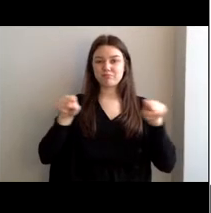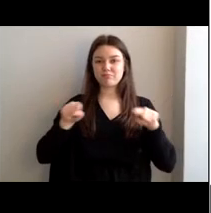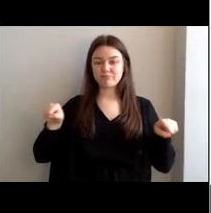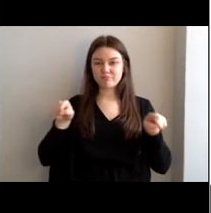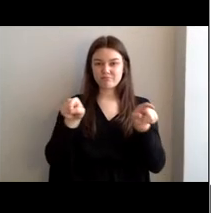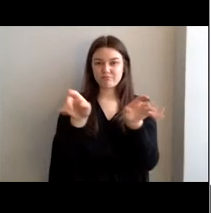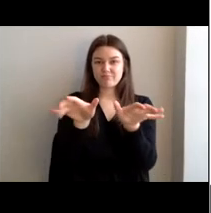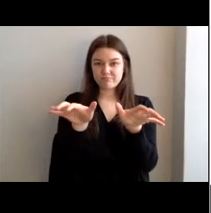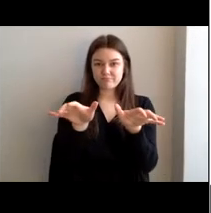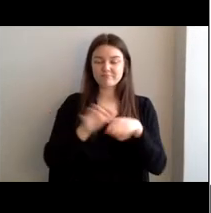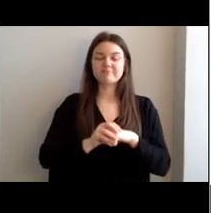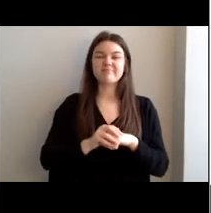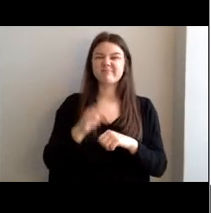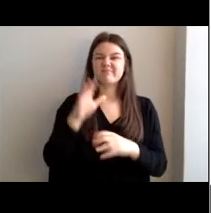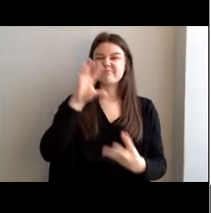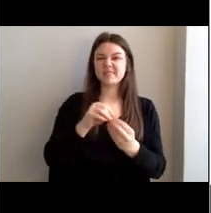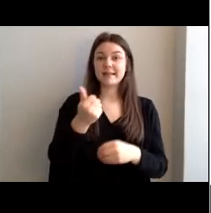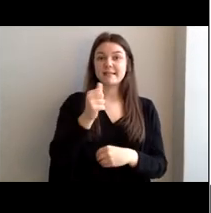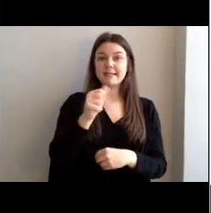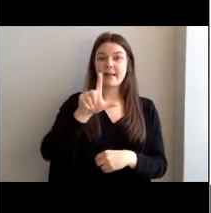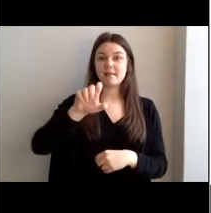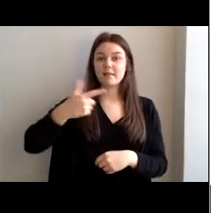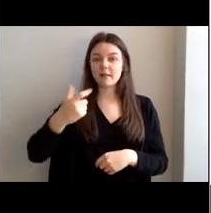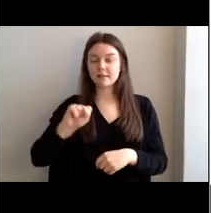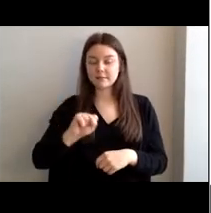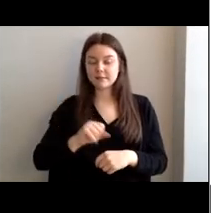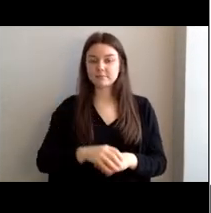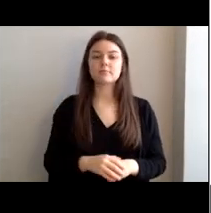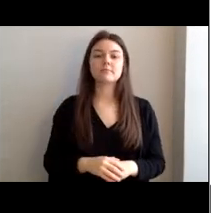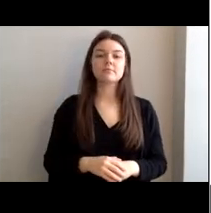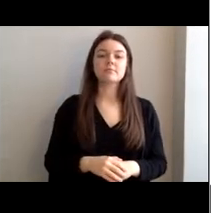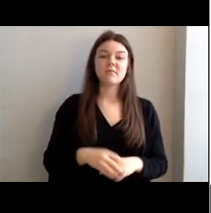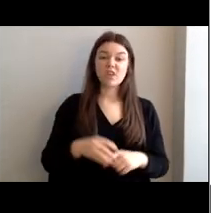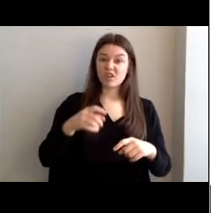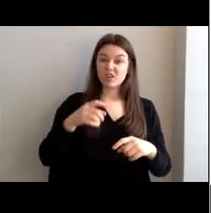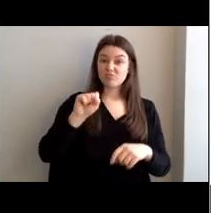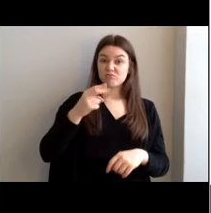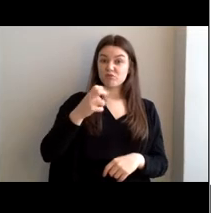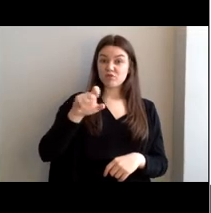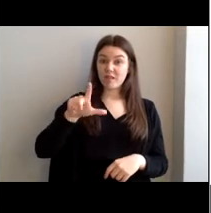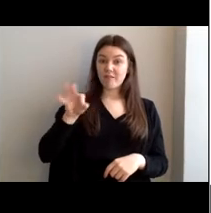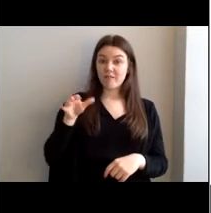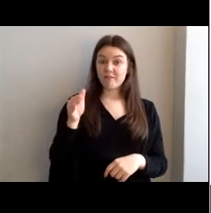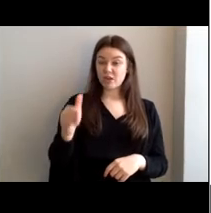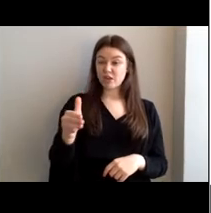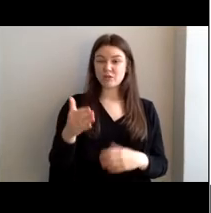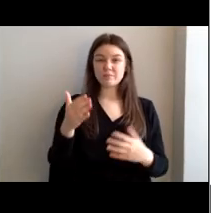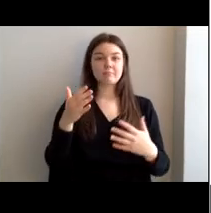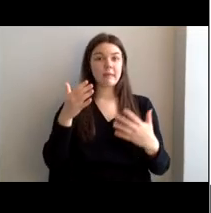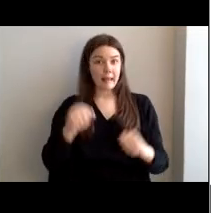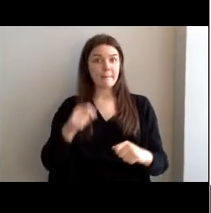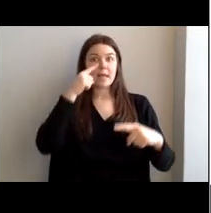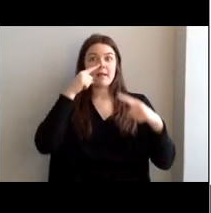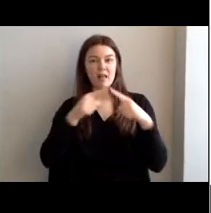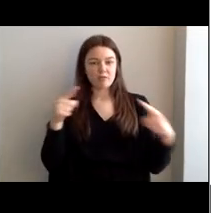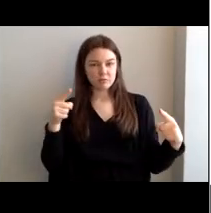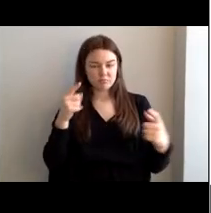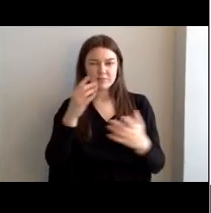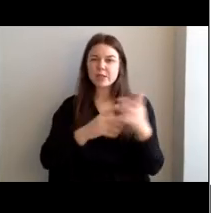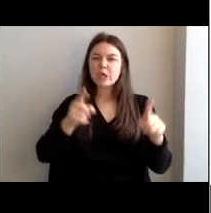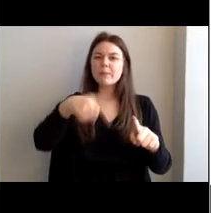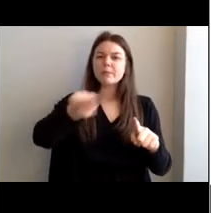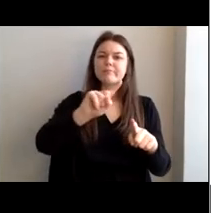walking legs. Crustacean shellfish are considered an allergen. So some of you guys may have allergies to certain kinds of food. Well,